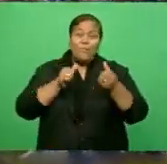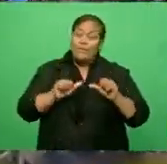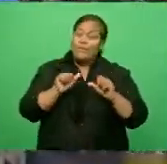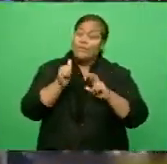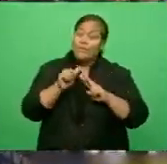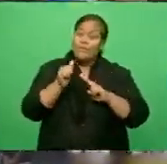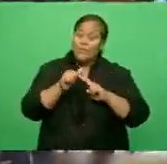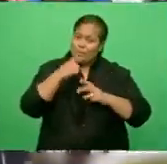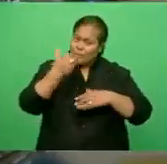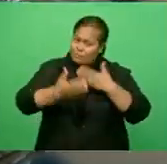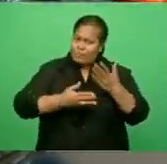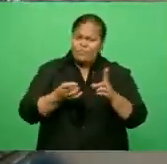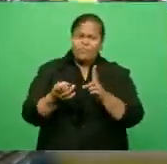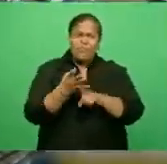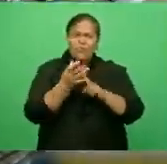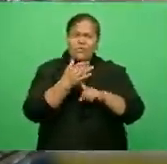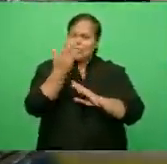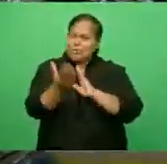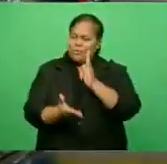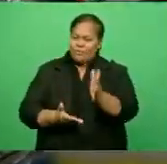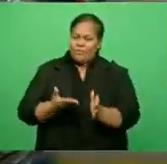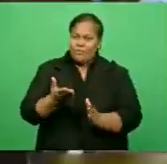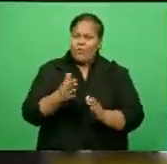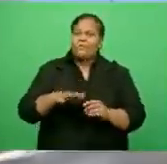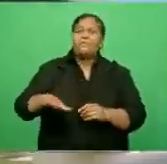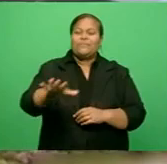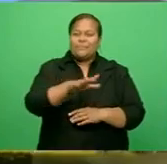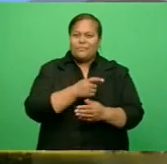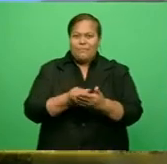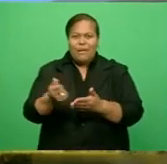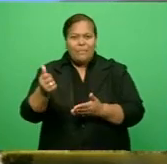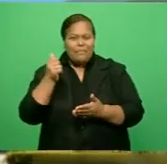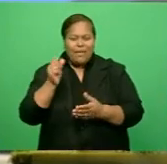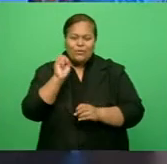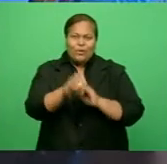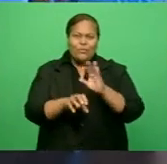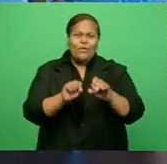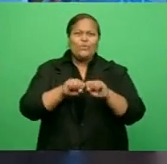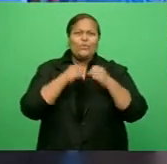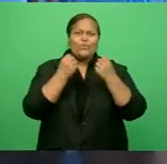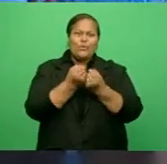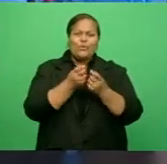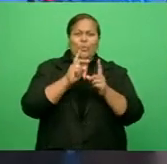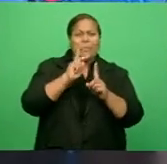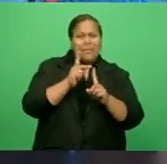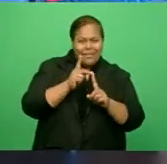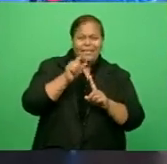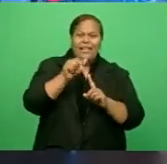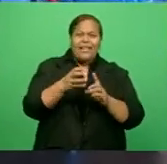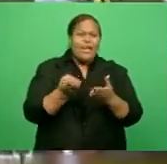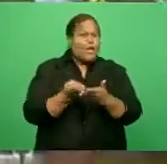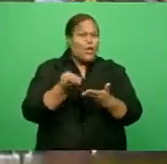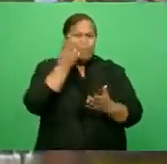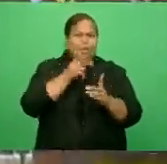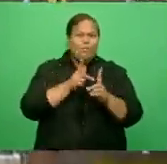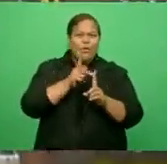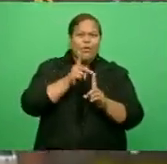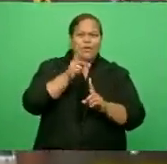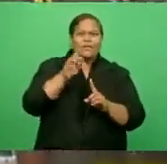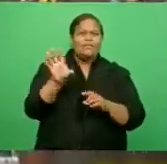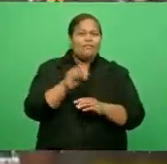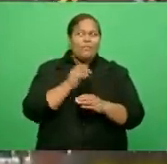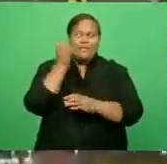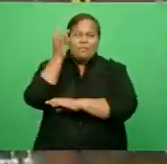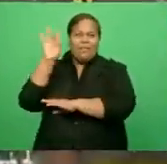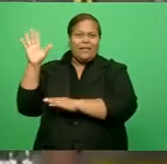the importance of rewarding those that have contributed to Fiji's socio-political and economic progress since